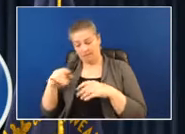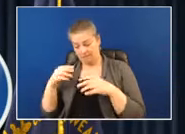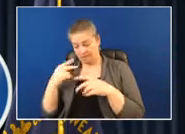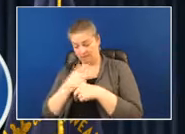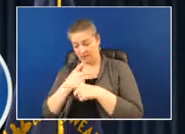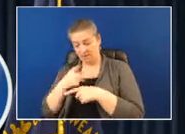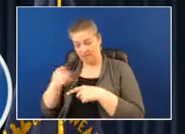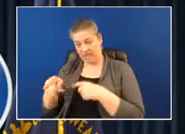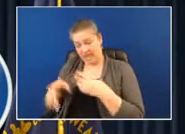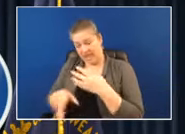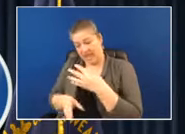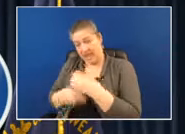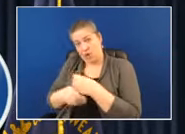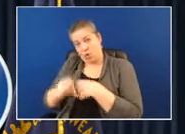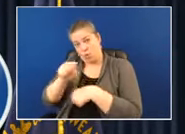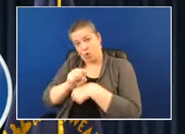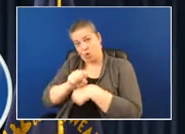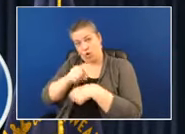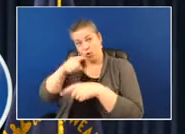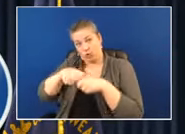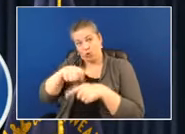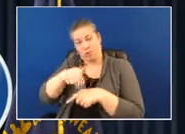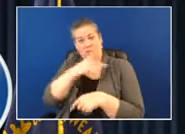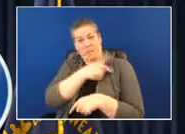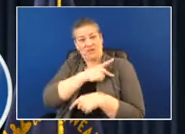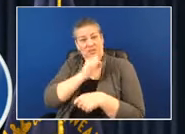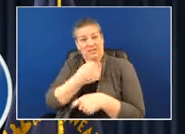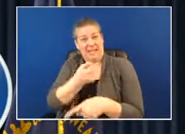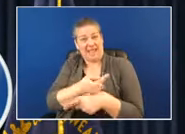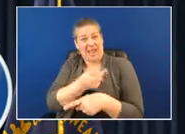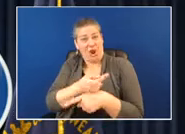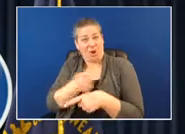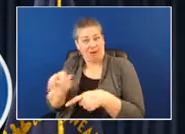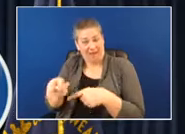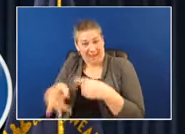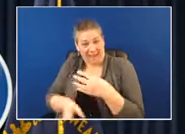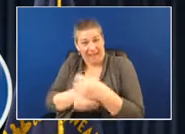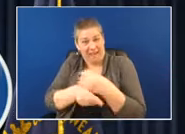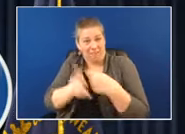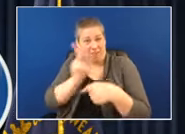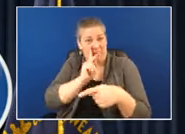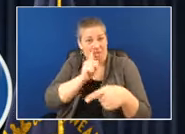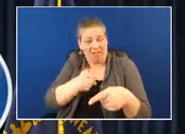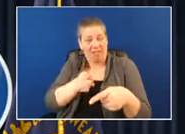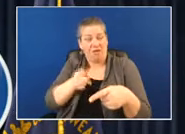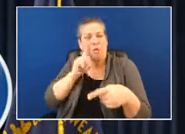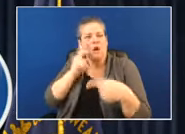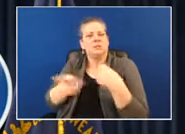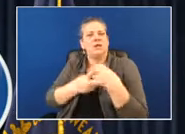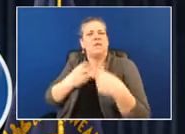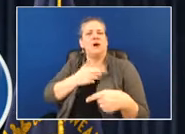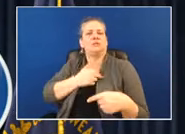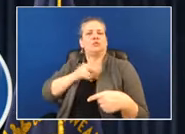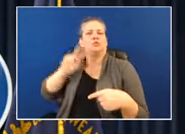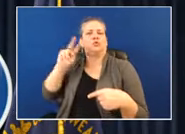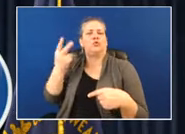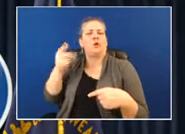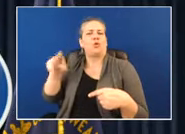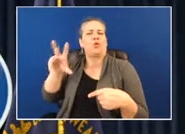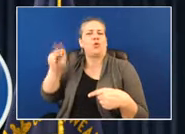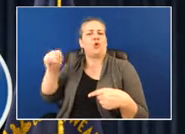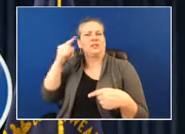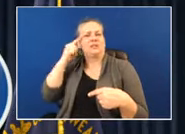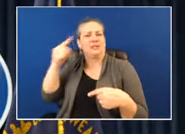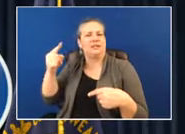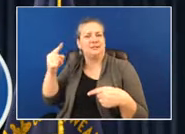actually reduced our healthcare costs, with the hospital saving $2.30 for every $1 it invested. That's a rate